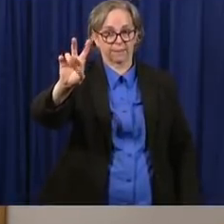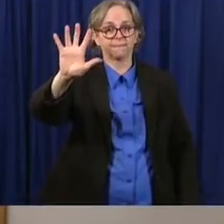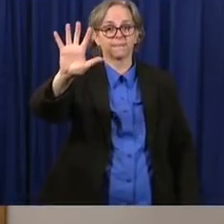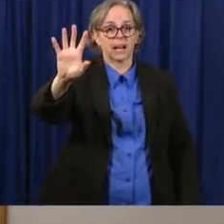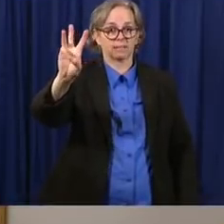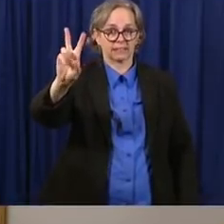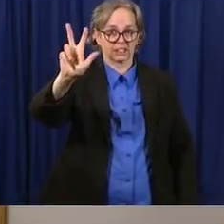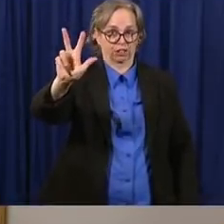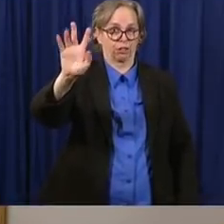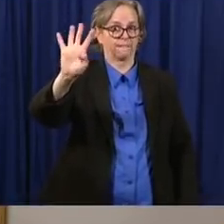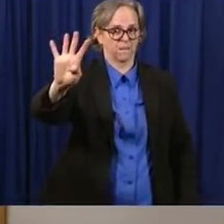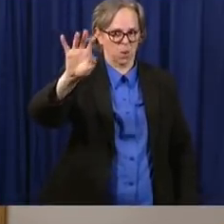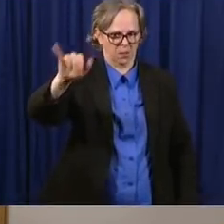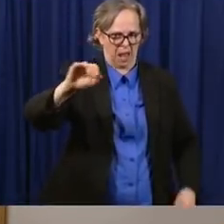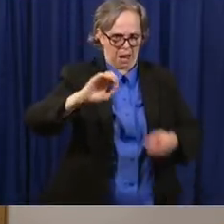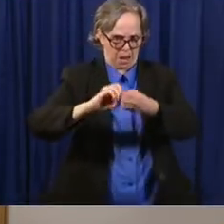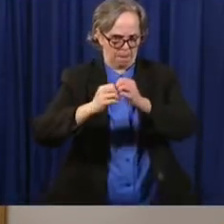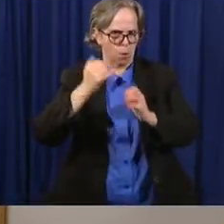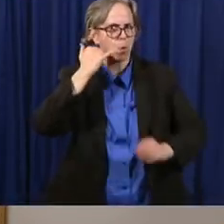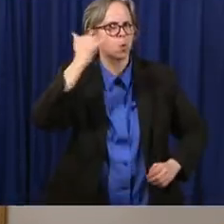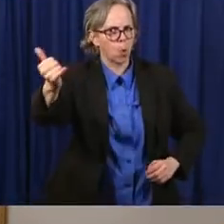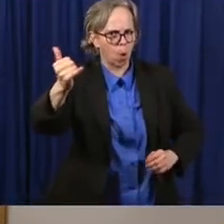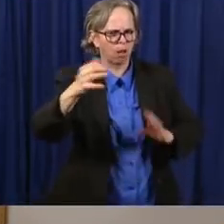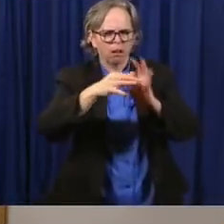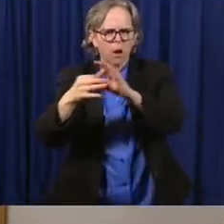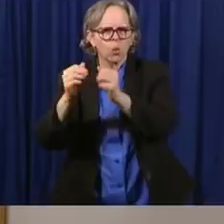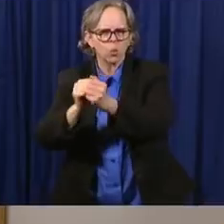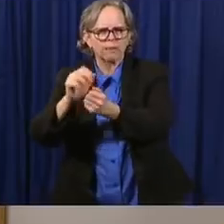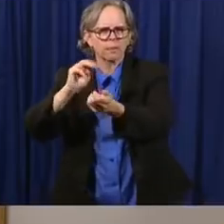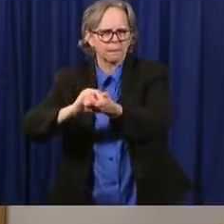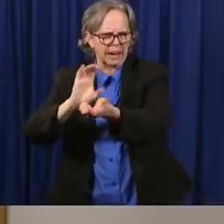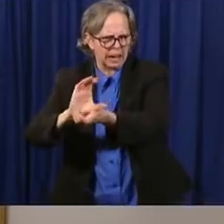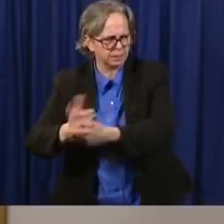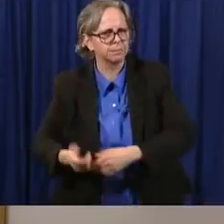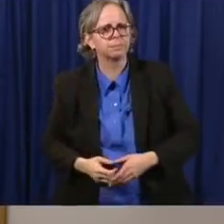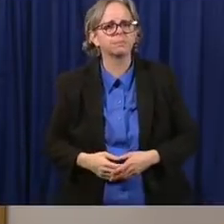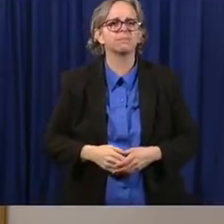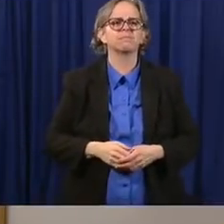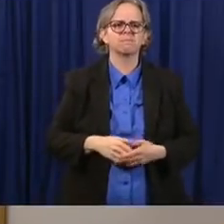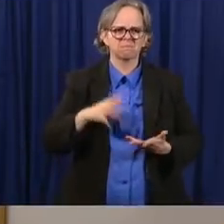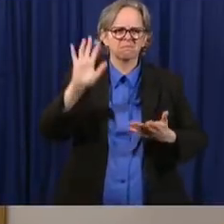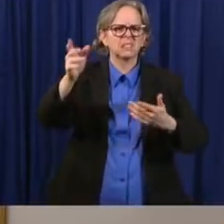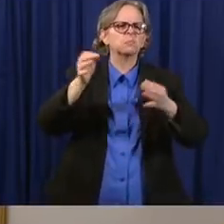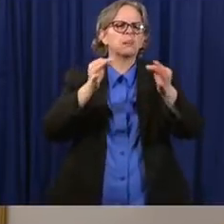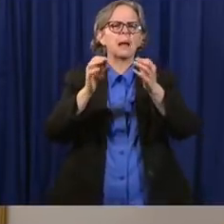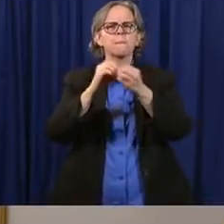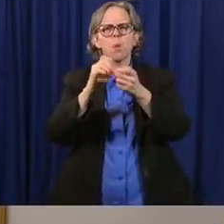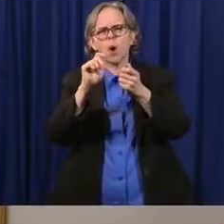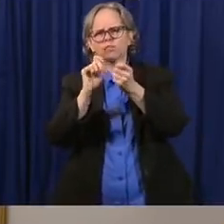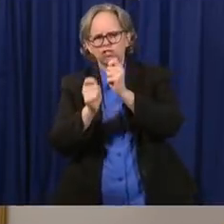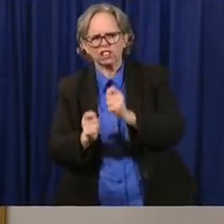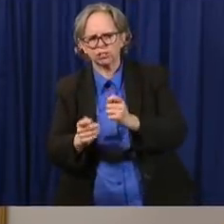1-833-4-ASK-ODH. But let me also give an overview of some of these changes. Medicaid has eased several